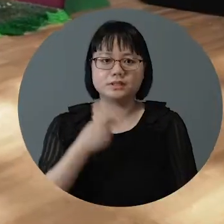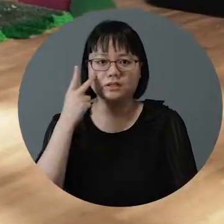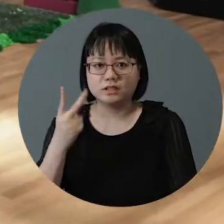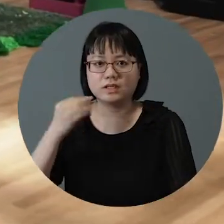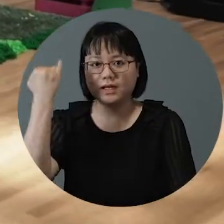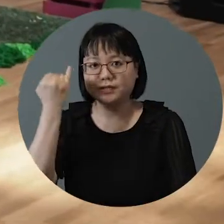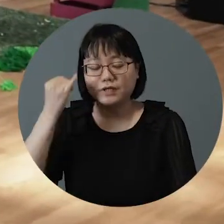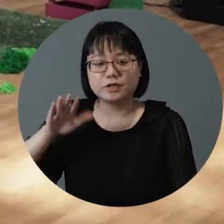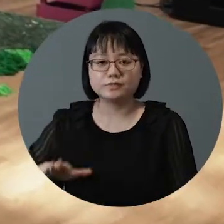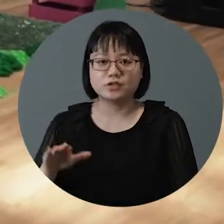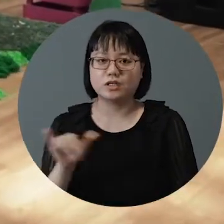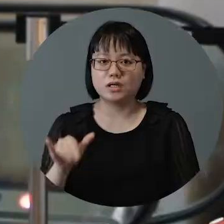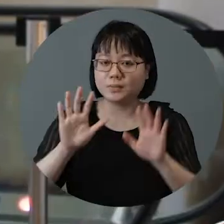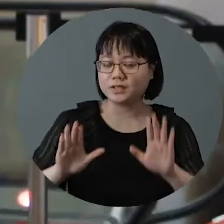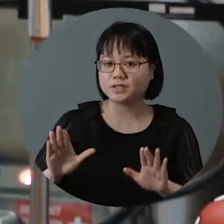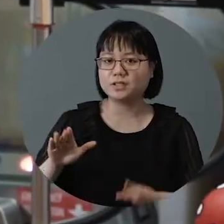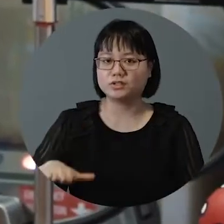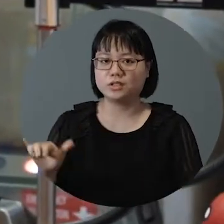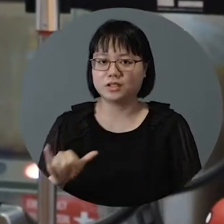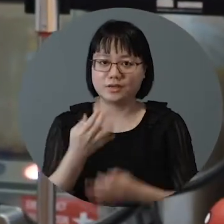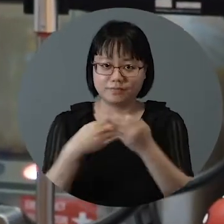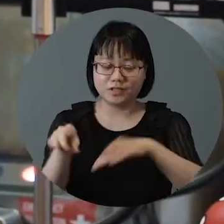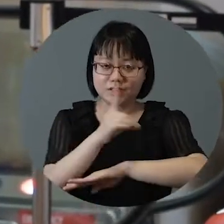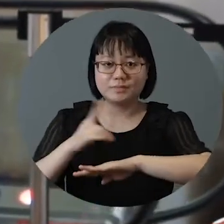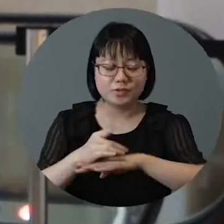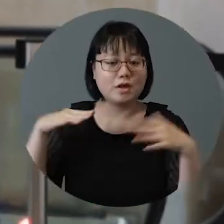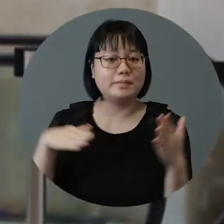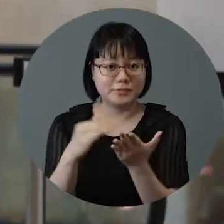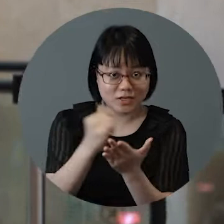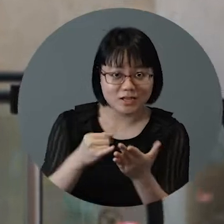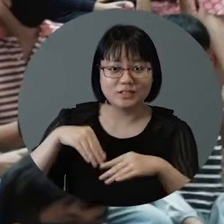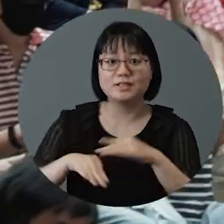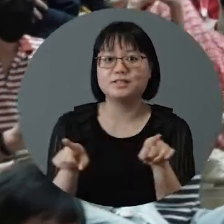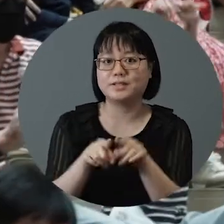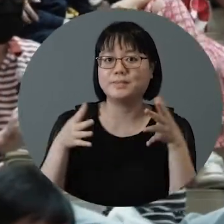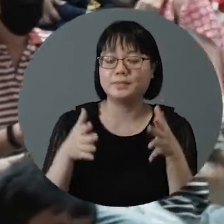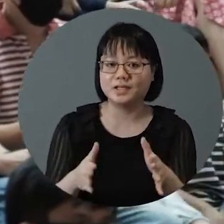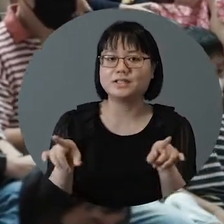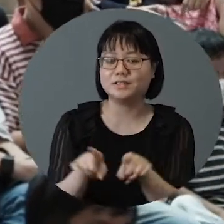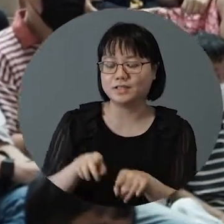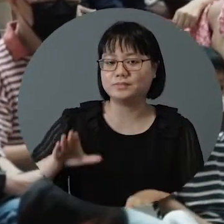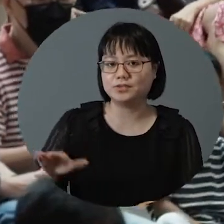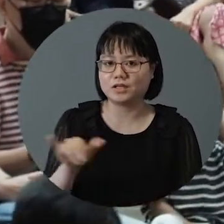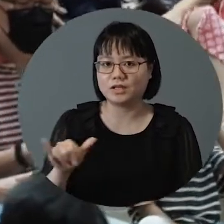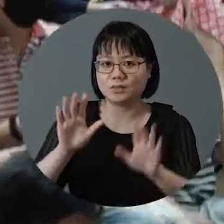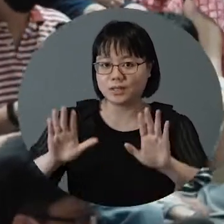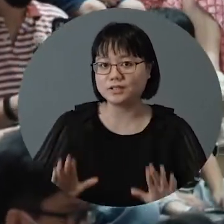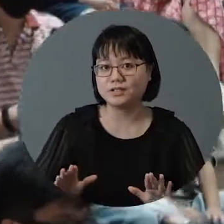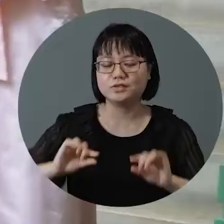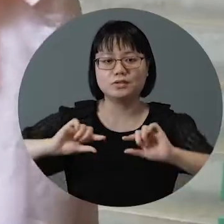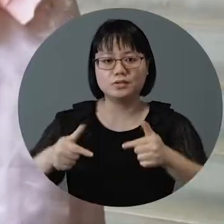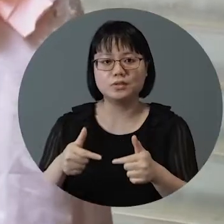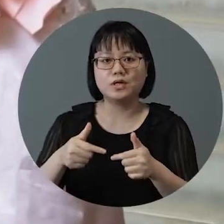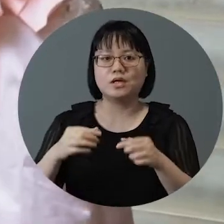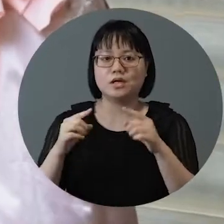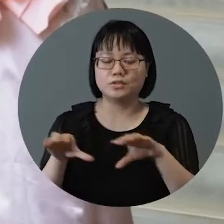We really look at this idea of childlike wonder and childlike freedom, that you approach art in that same way, with that same childlike wonder, to